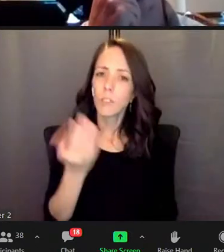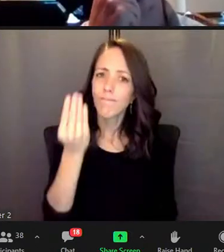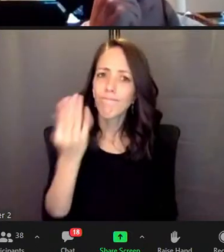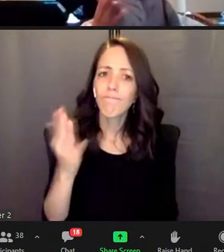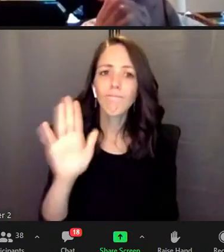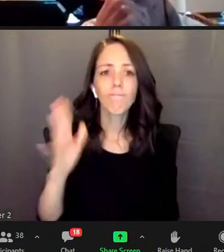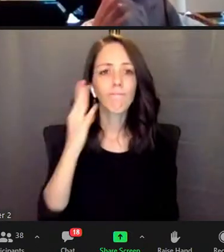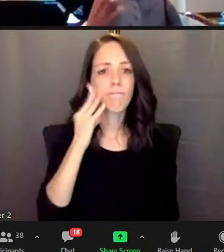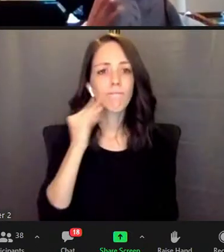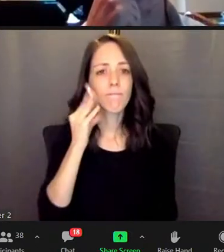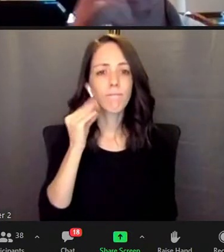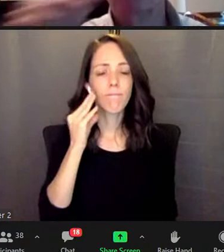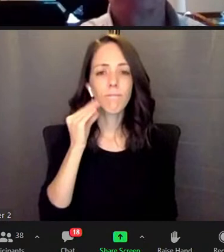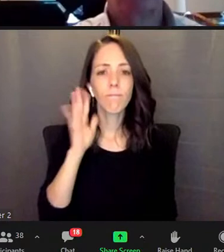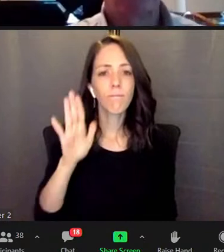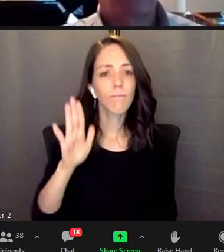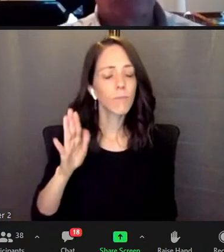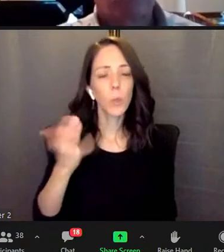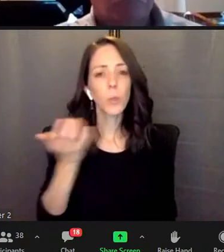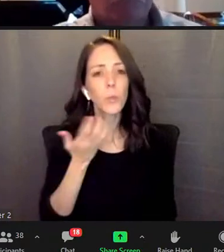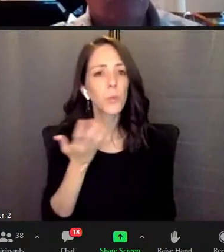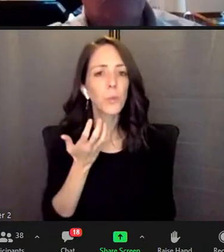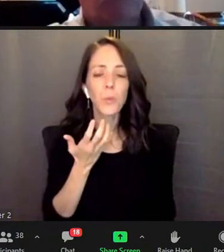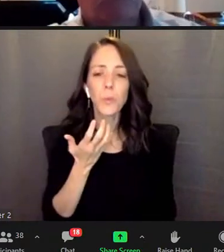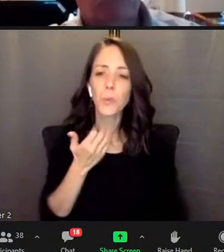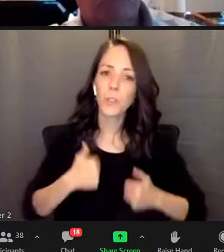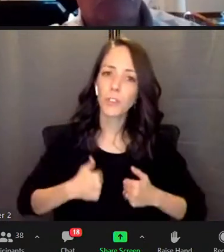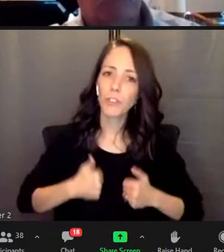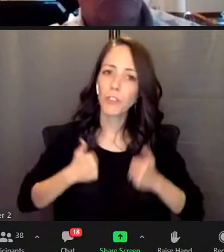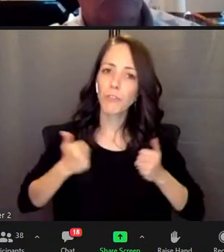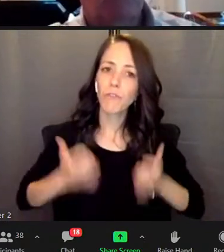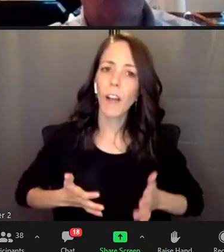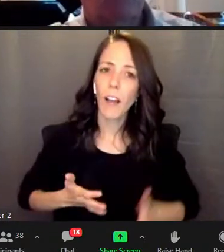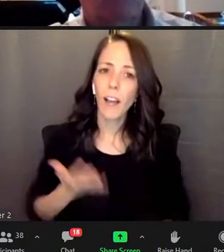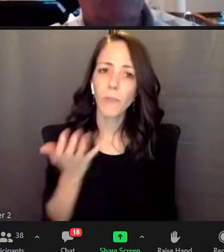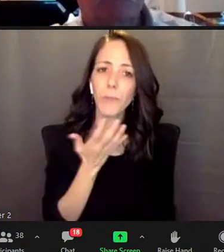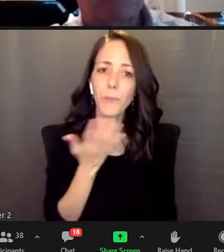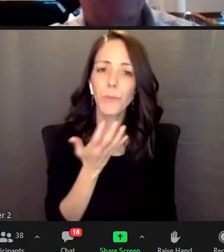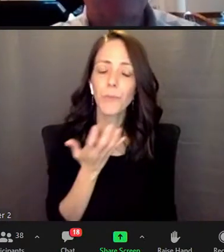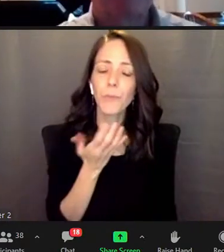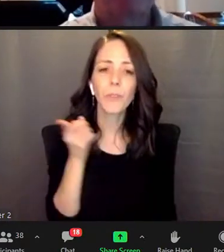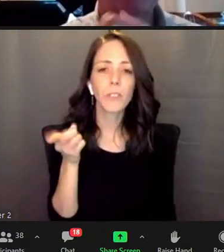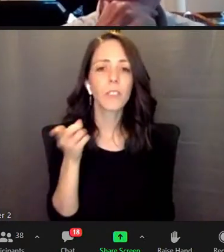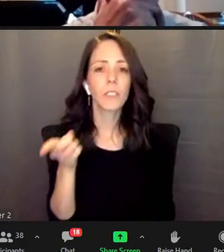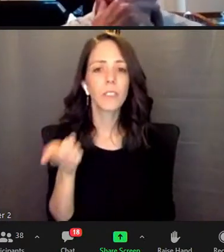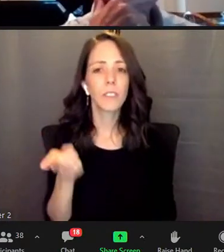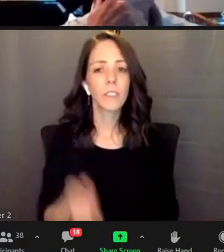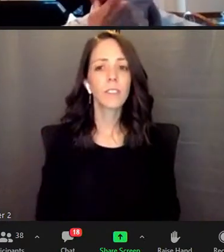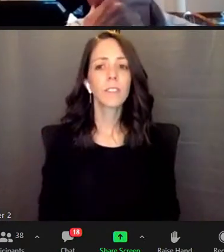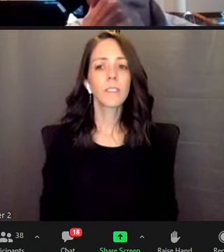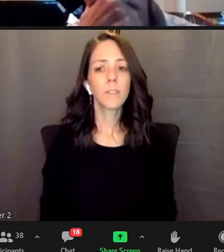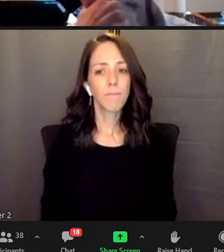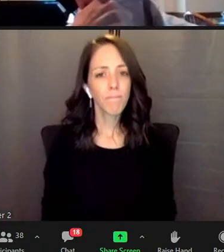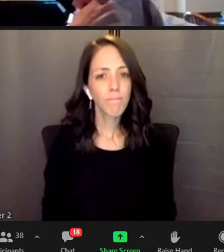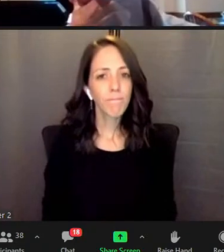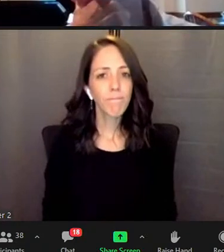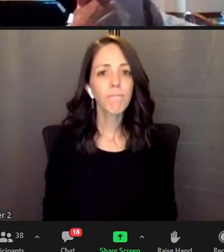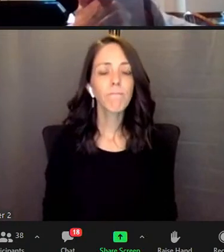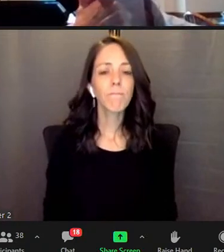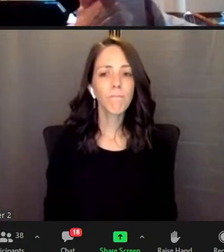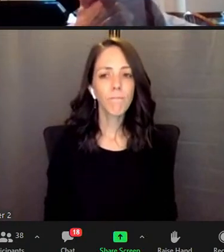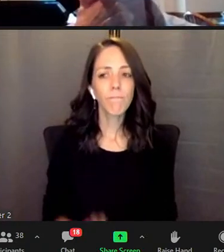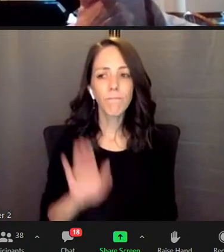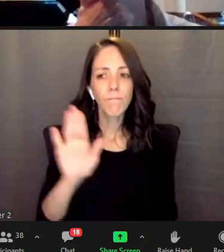and your survivorship, if that's even a word, as you described the